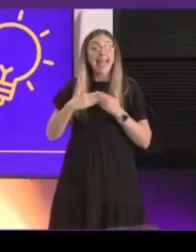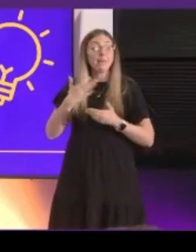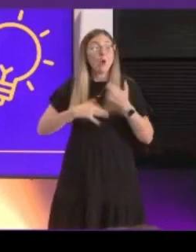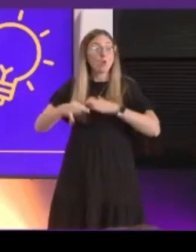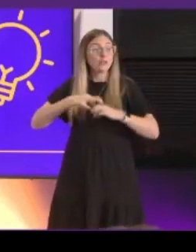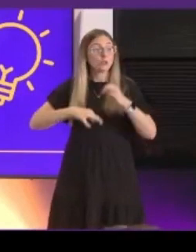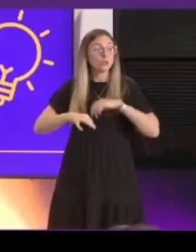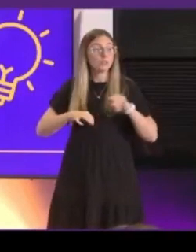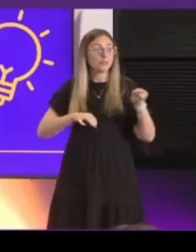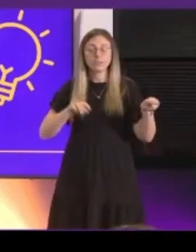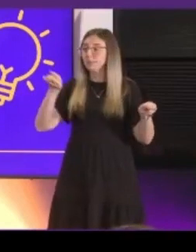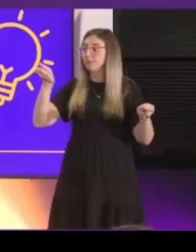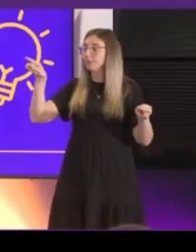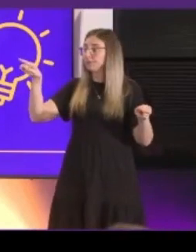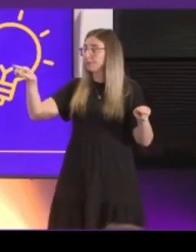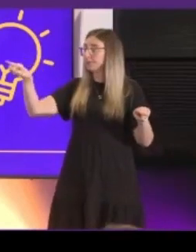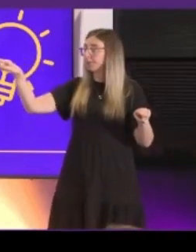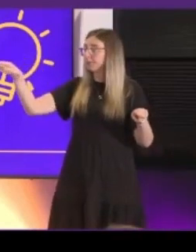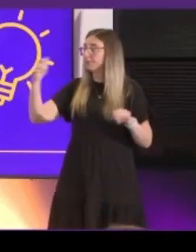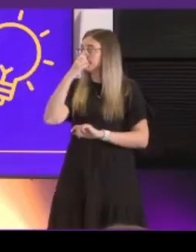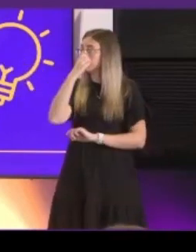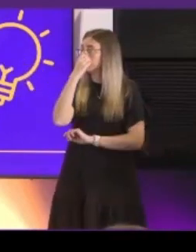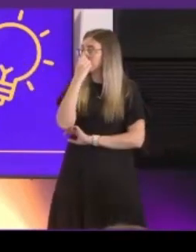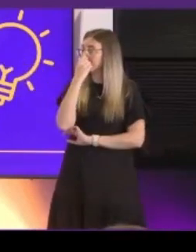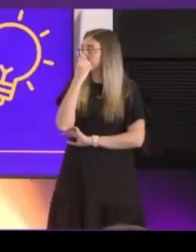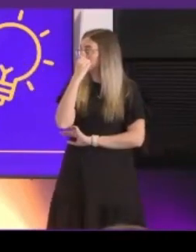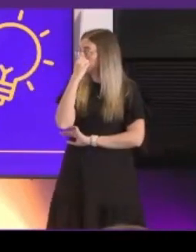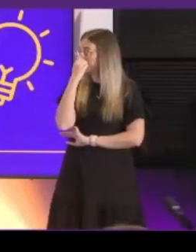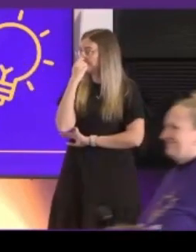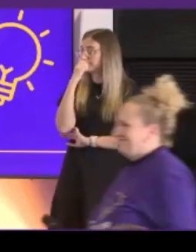the audience? We've got a couple over here.